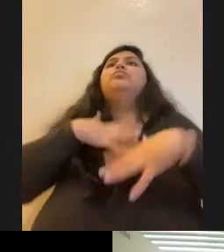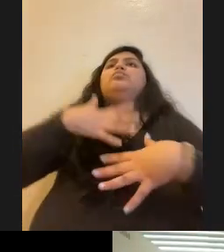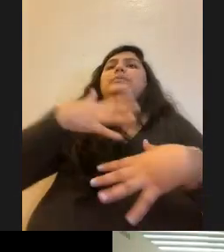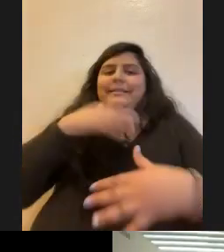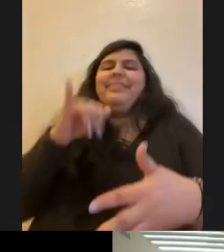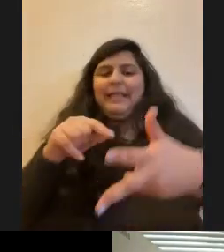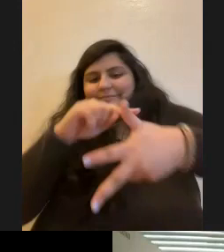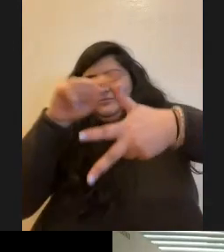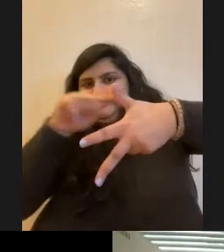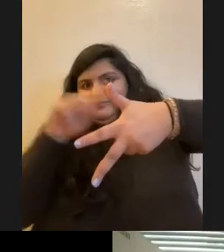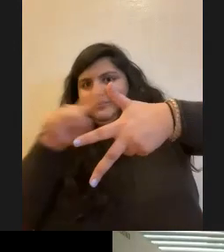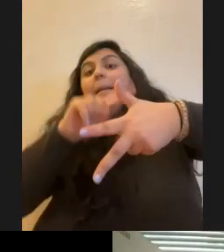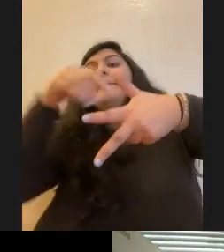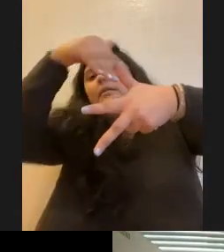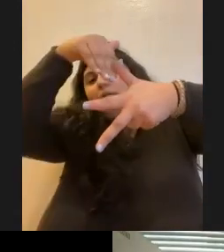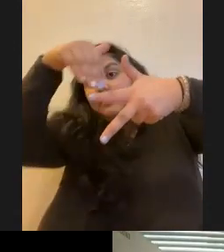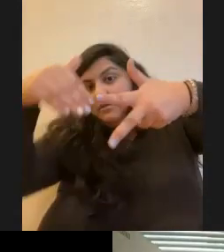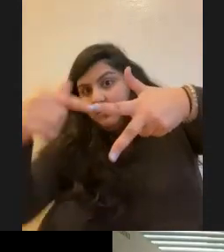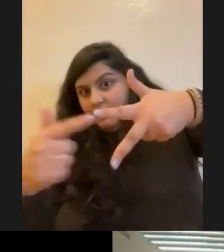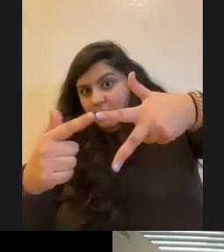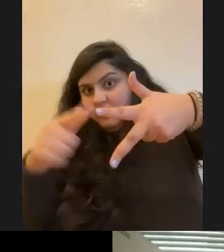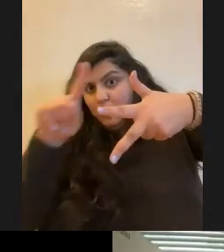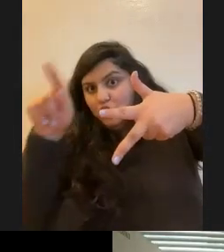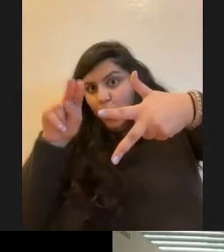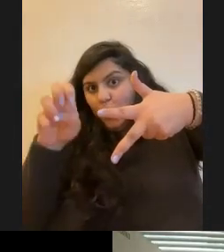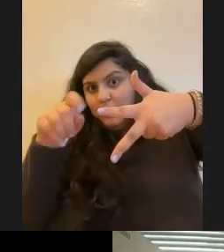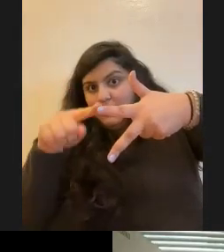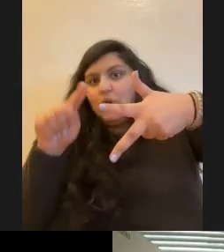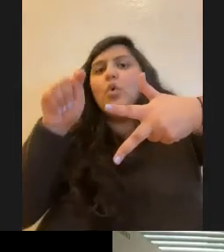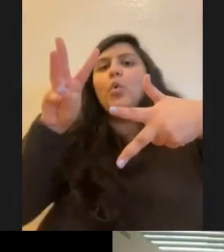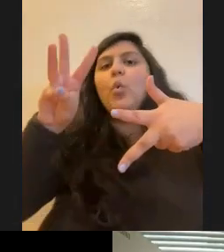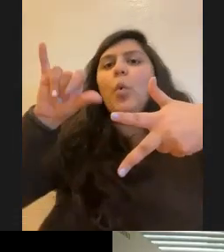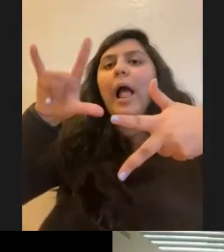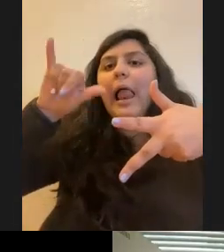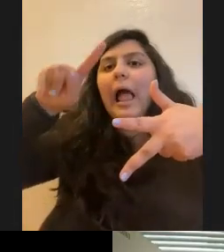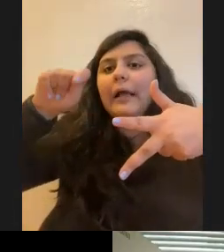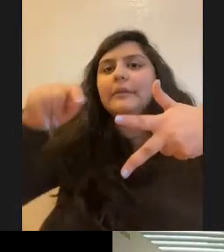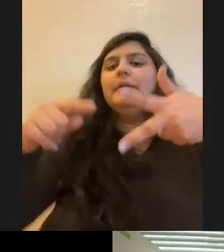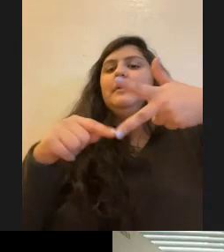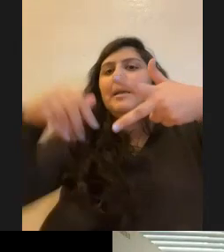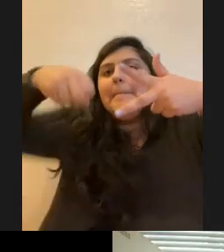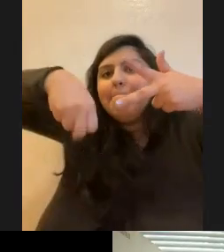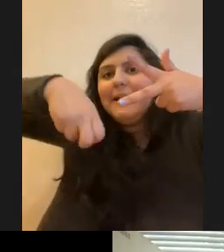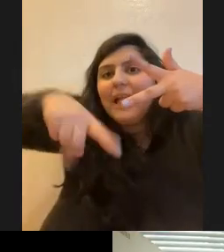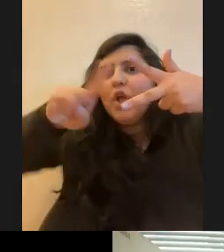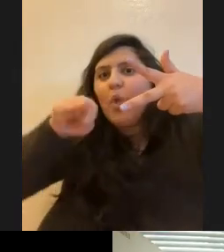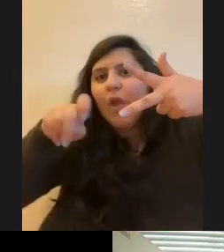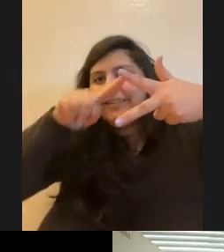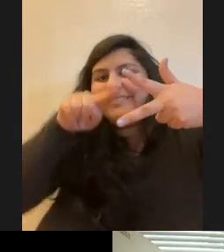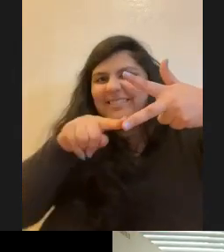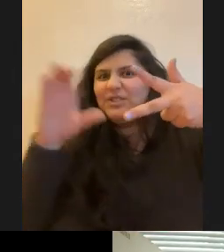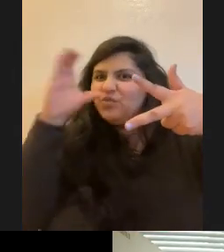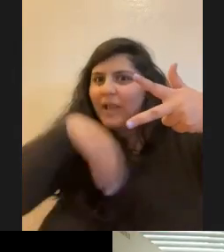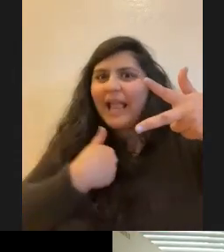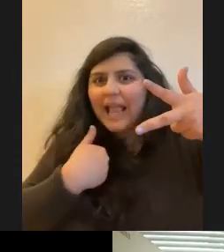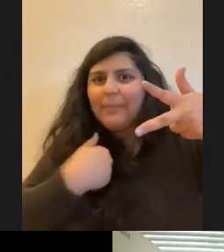But once you get kind of under that zone, into these twilight and midnight zones, you get these weird animals. They're really cool.